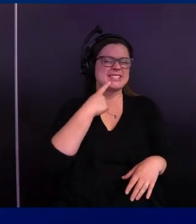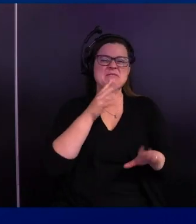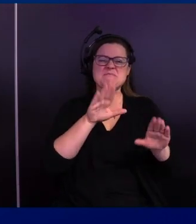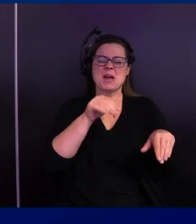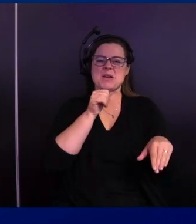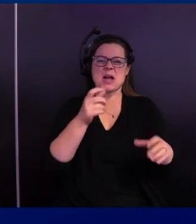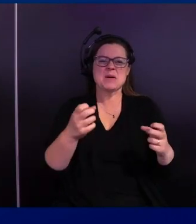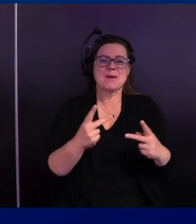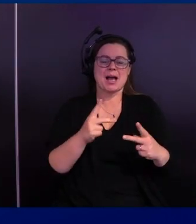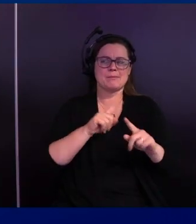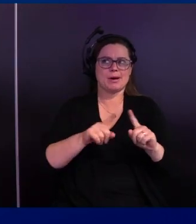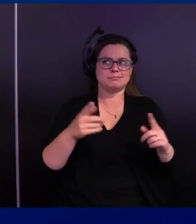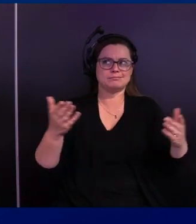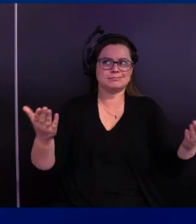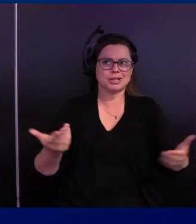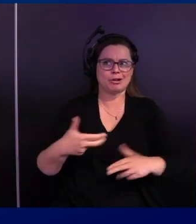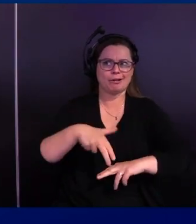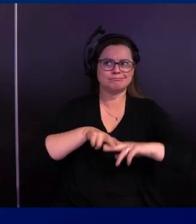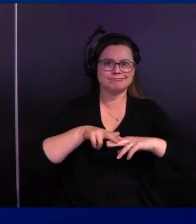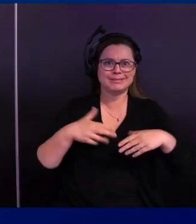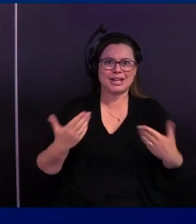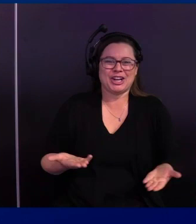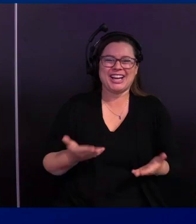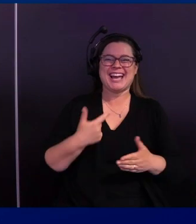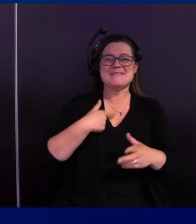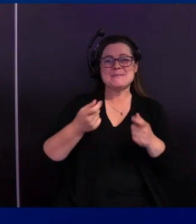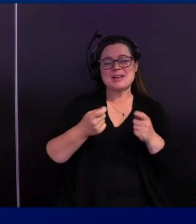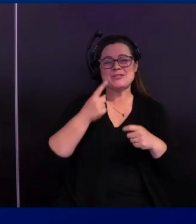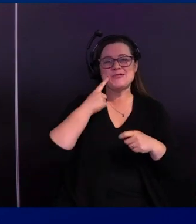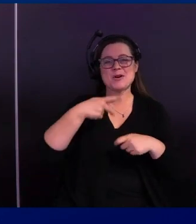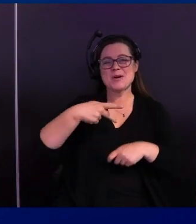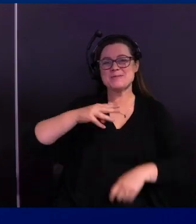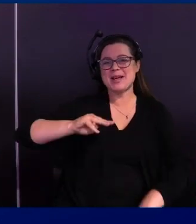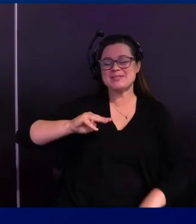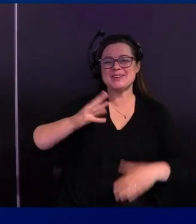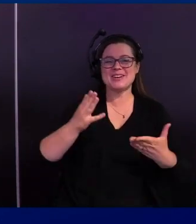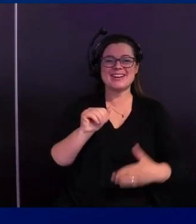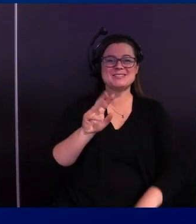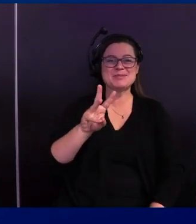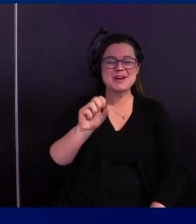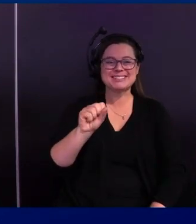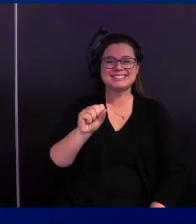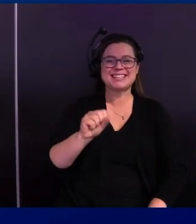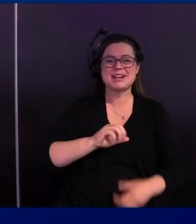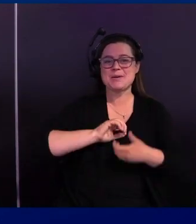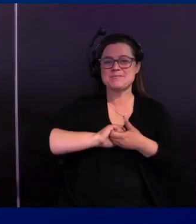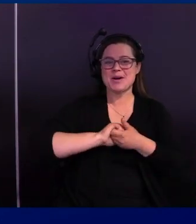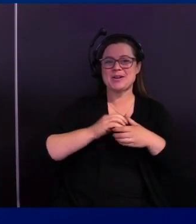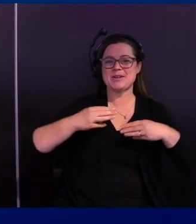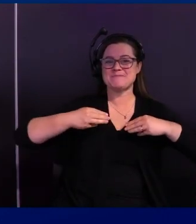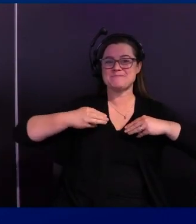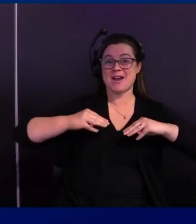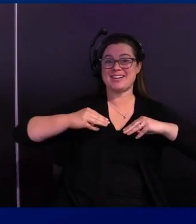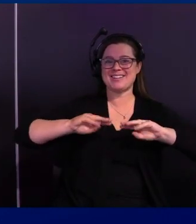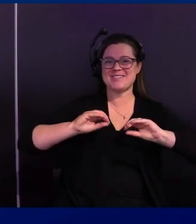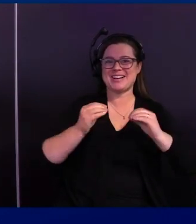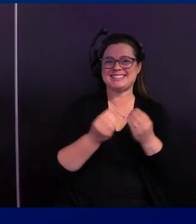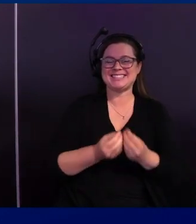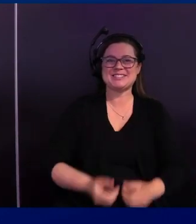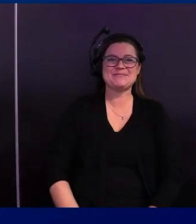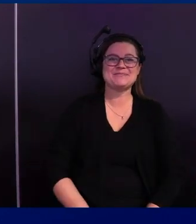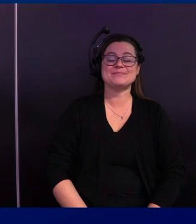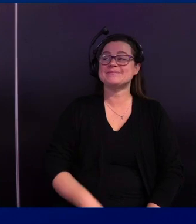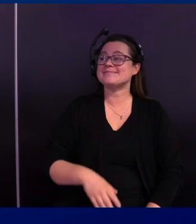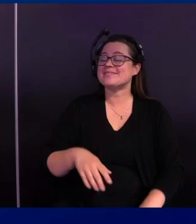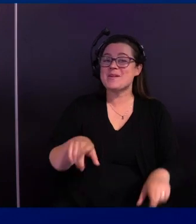back, but here I am. I'm a manager of product management here at AWS in our partner marketing organization. And we